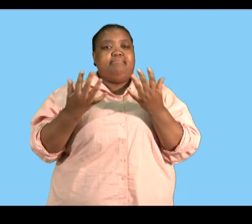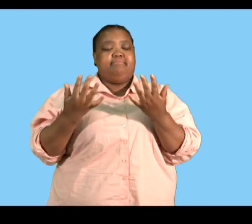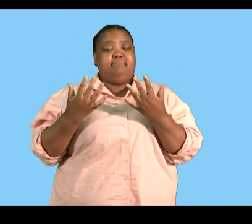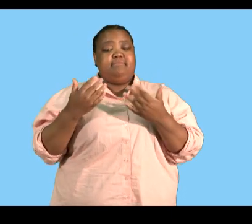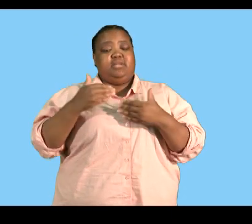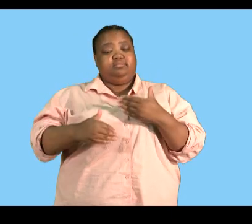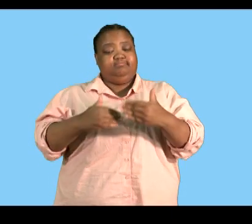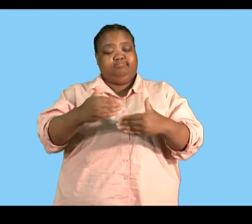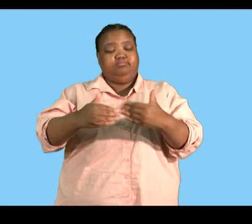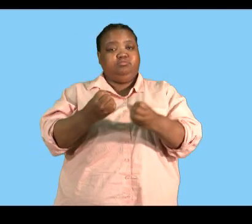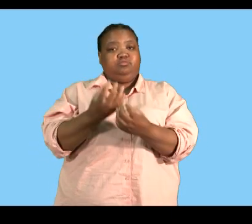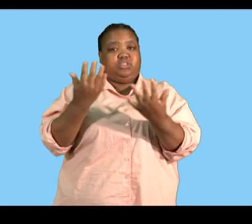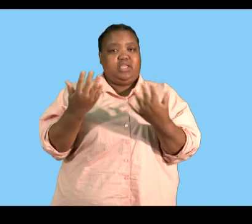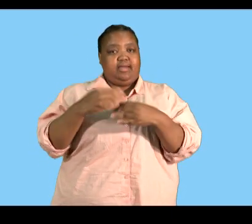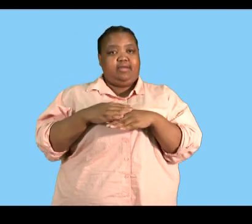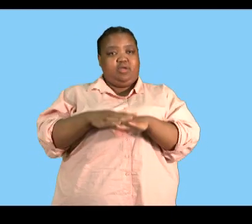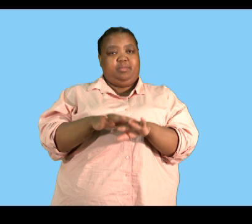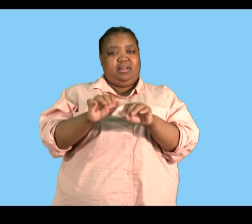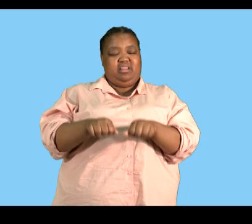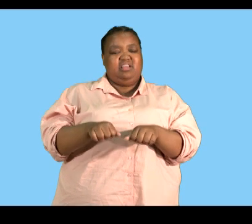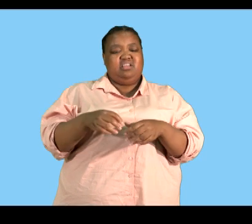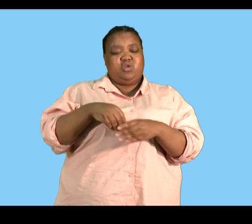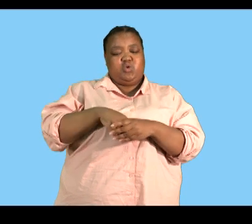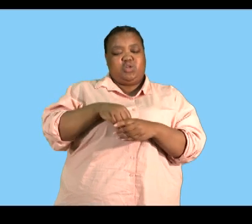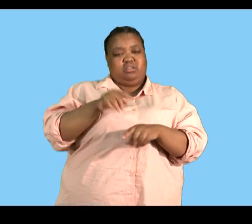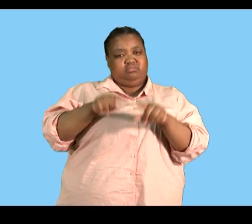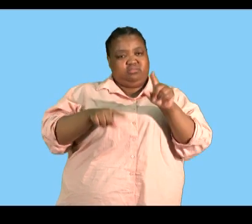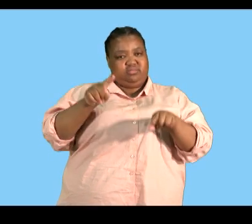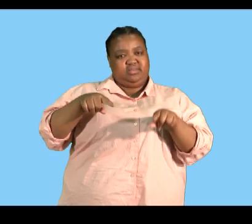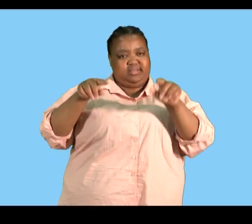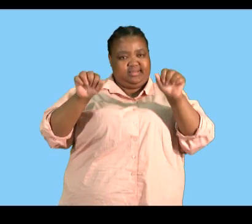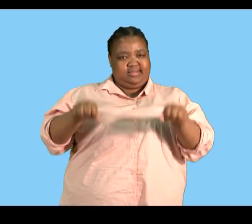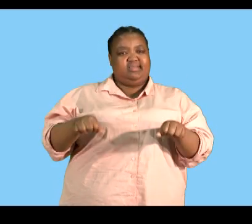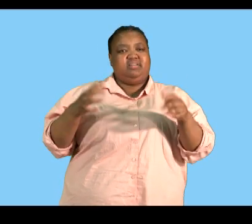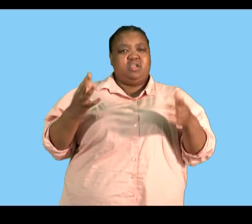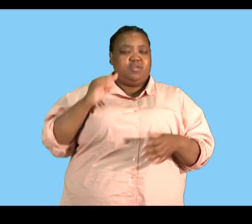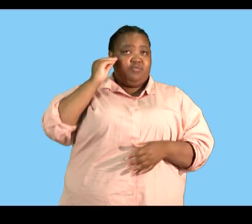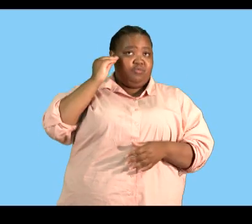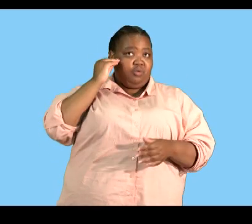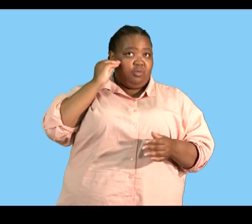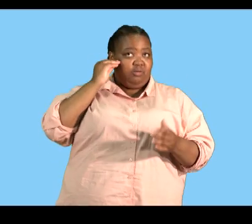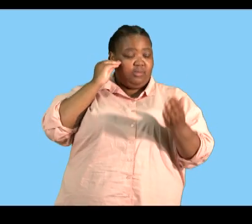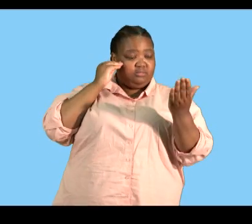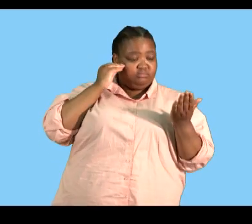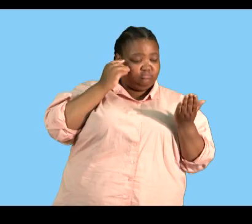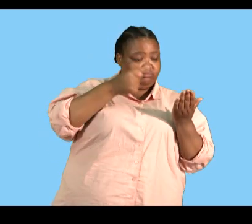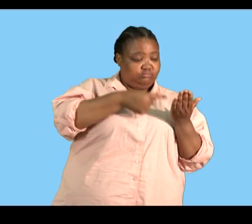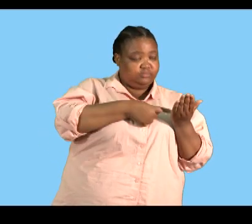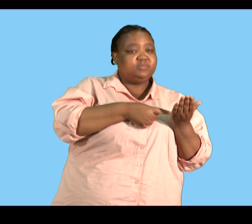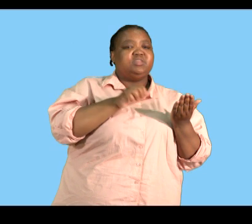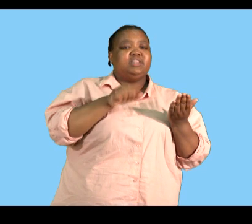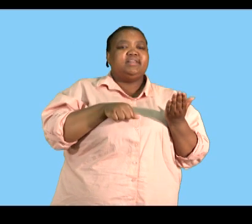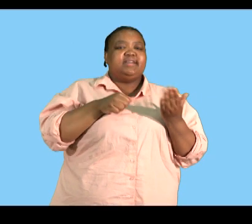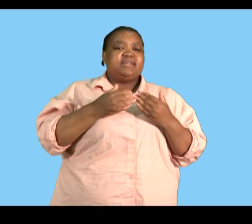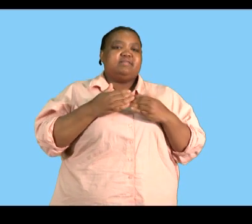applying multiple steps, procedures in a variety of contexts, you'll have now to apply the information given on the